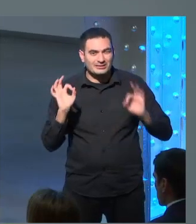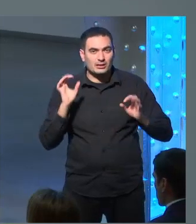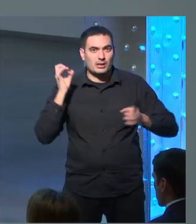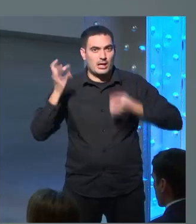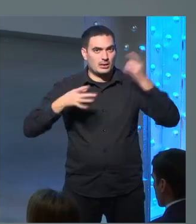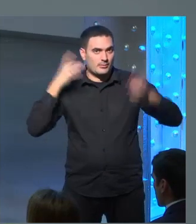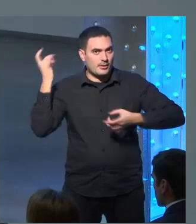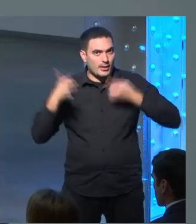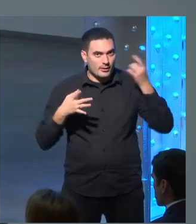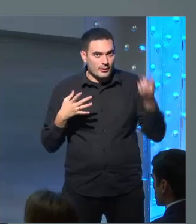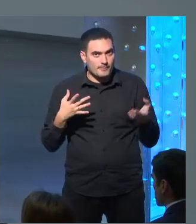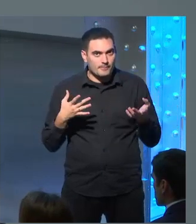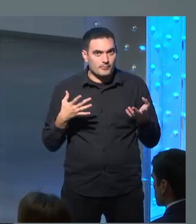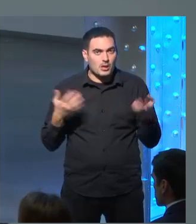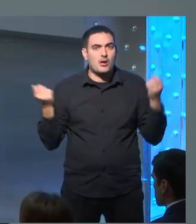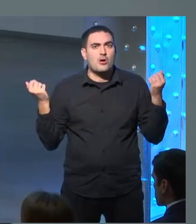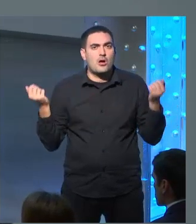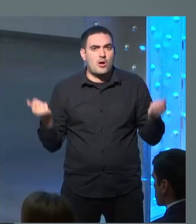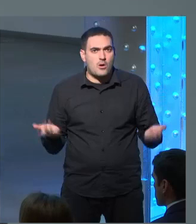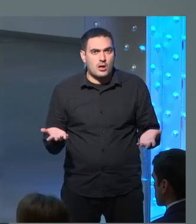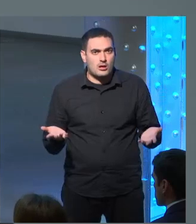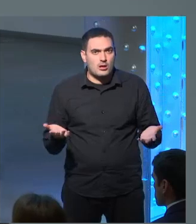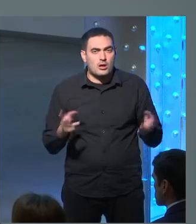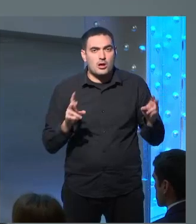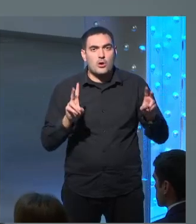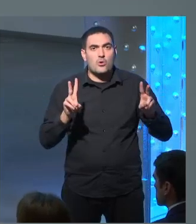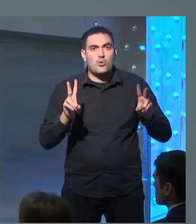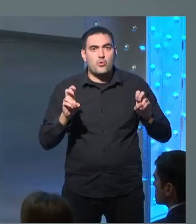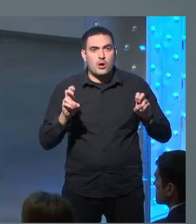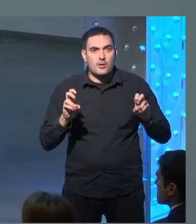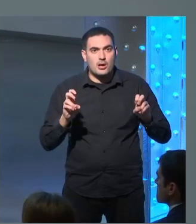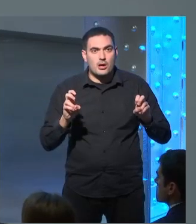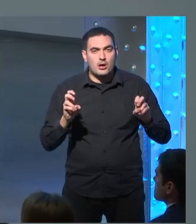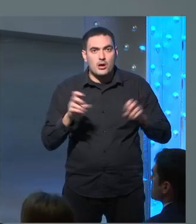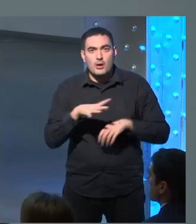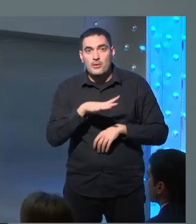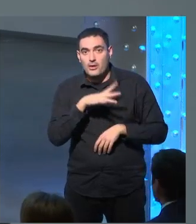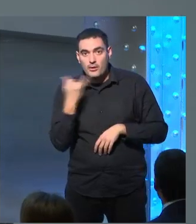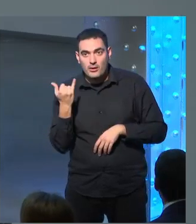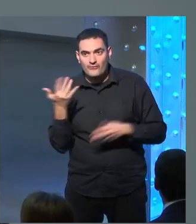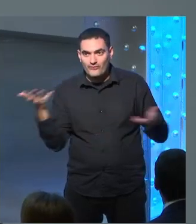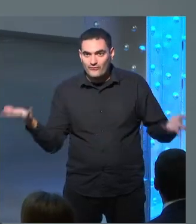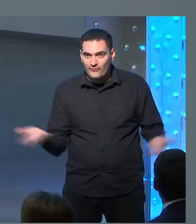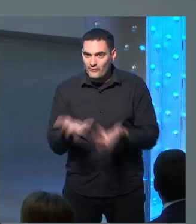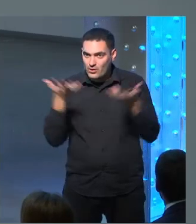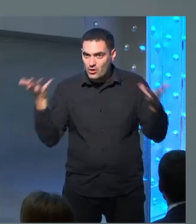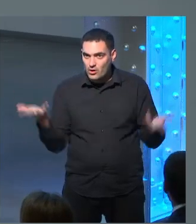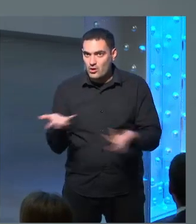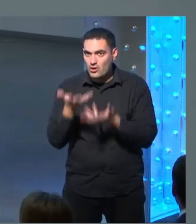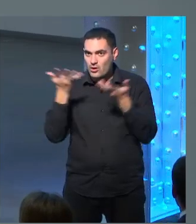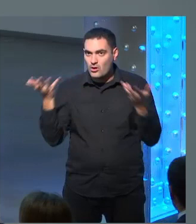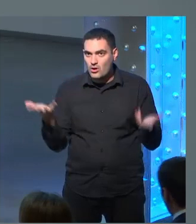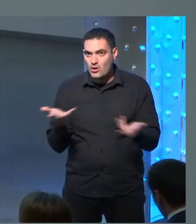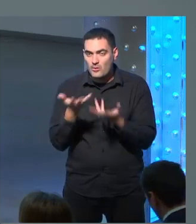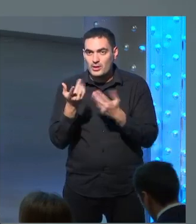and require creativity. And those are the new qualities that we should be encouraging